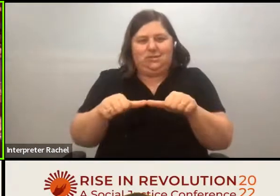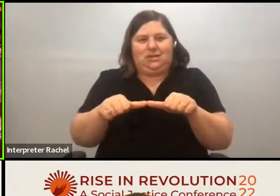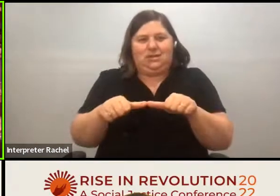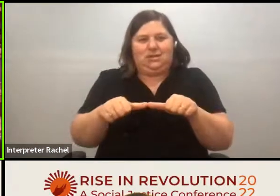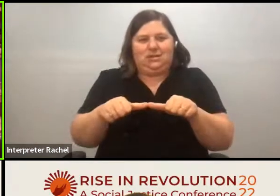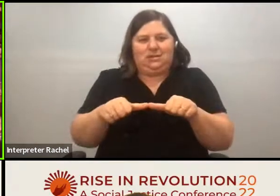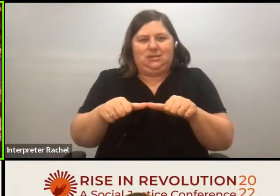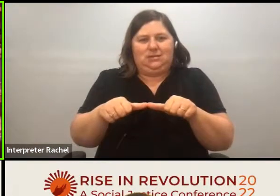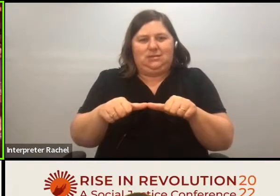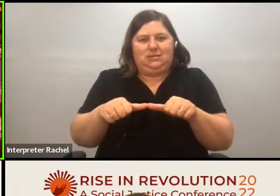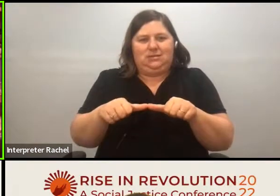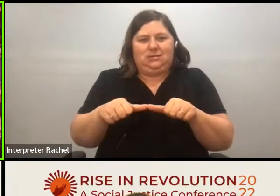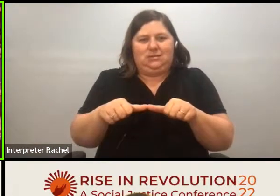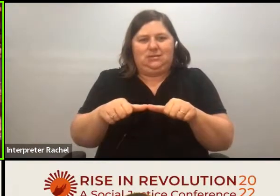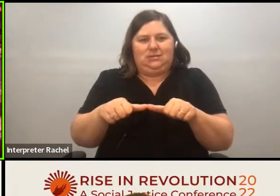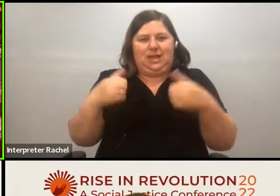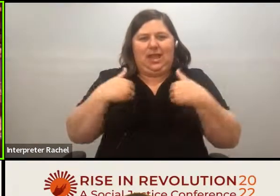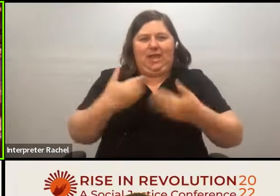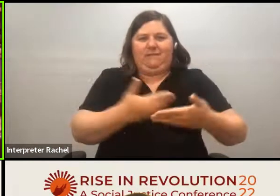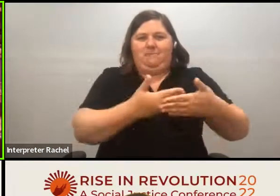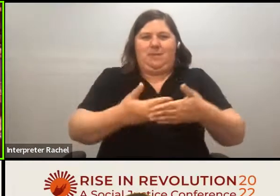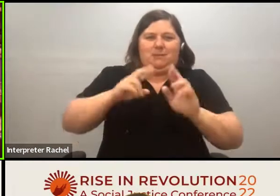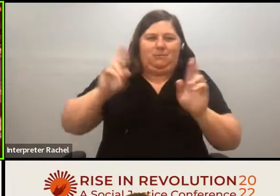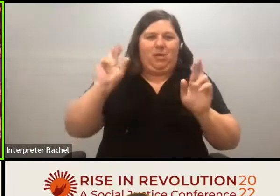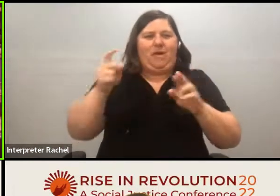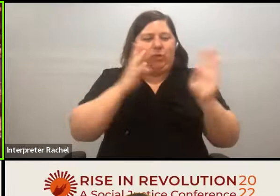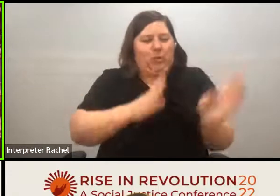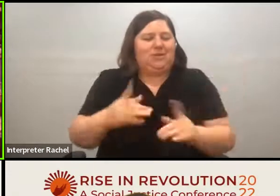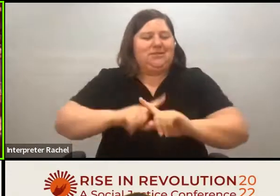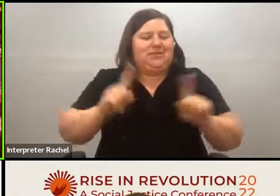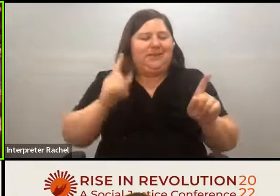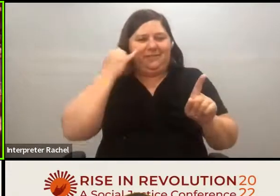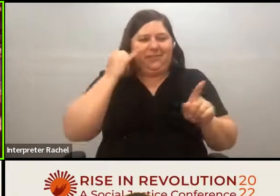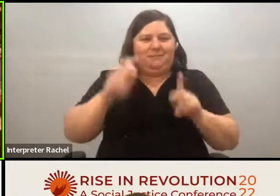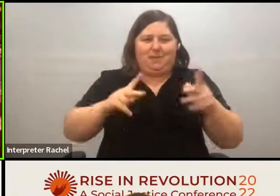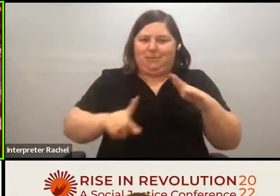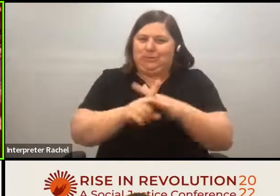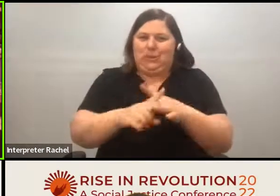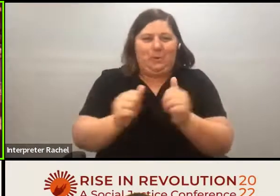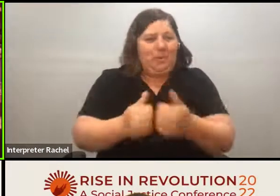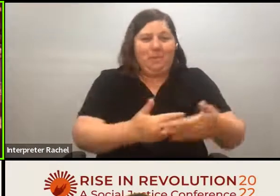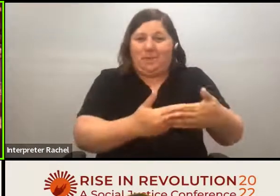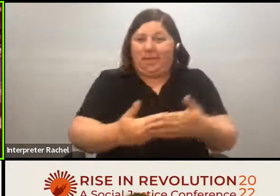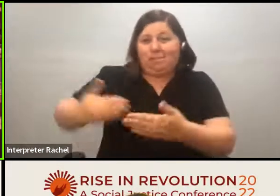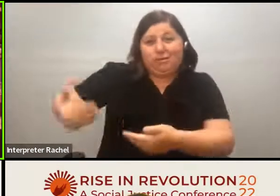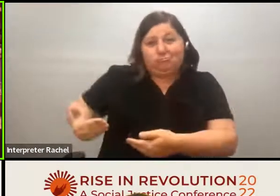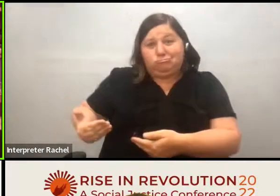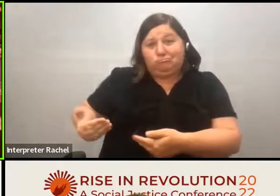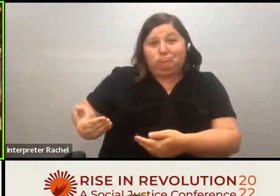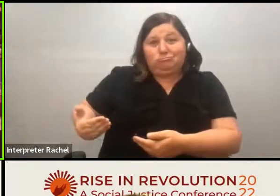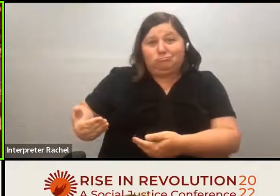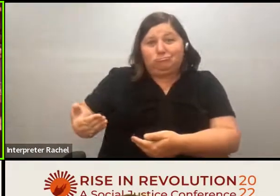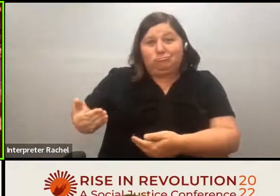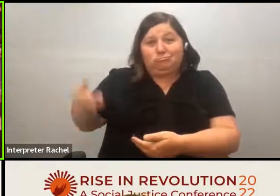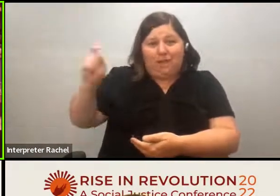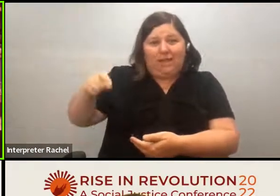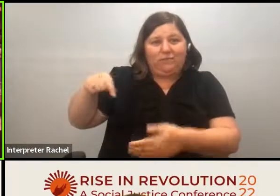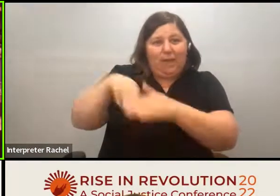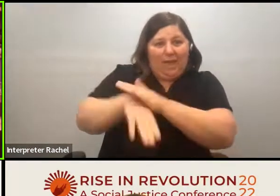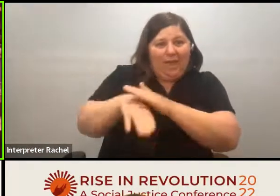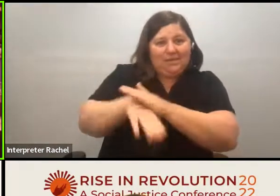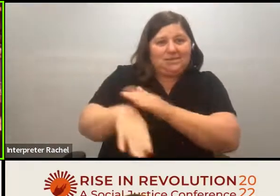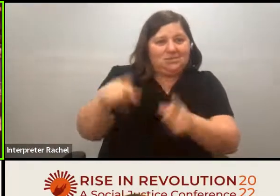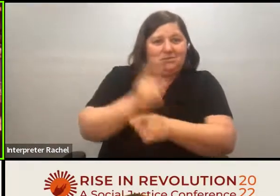a baby on their hip, right? You got to organize yourselves differently if people are going to roll in with babies. Like you have to have everything, but that's an access practice,